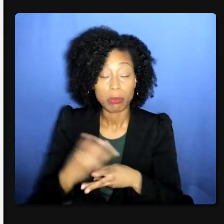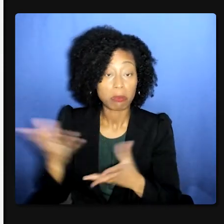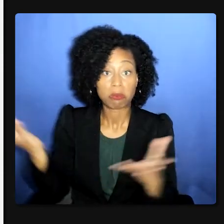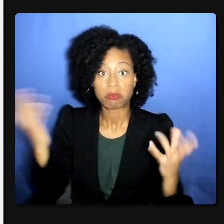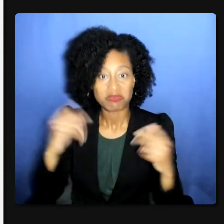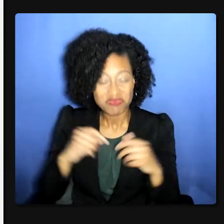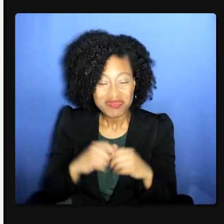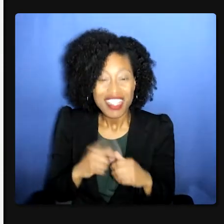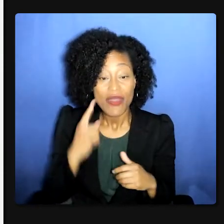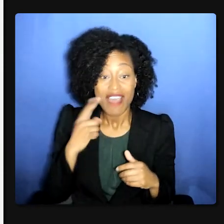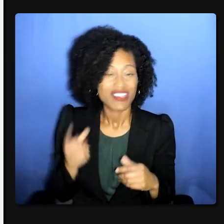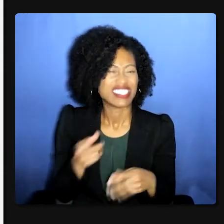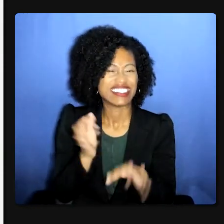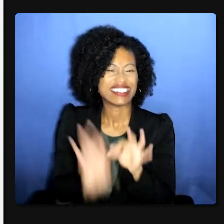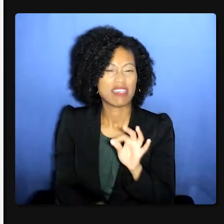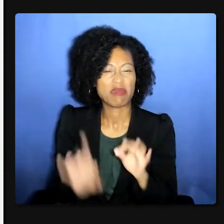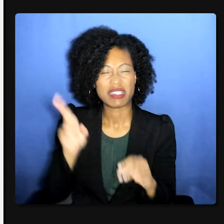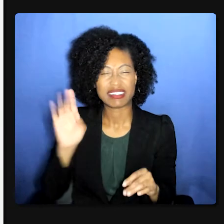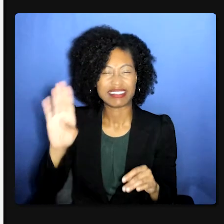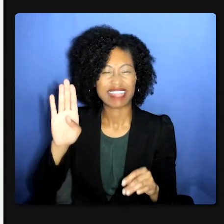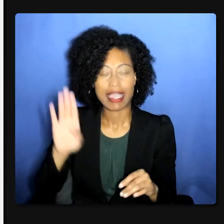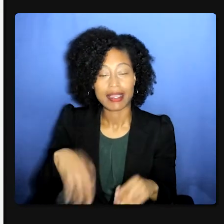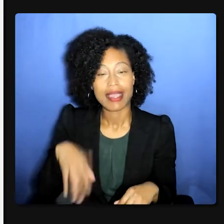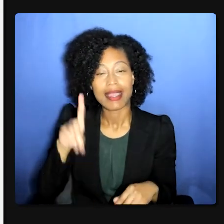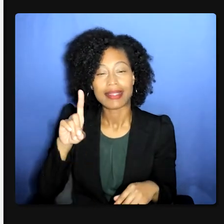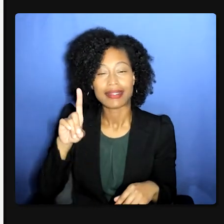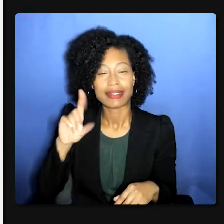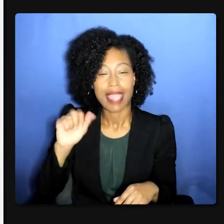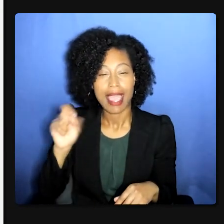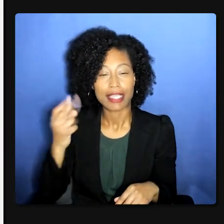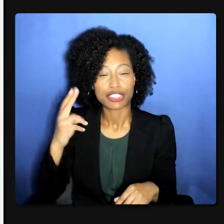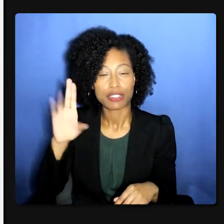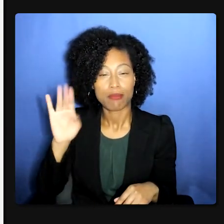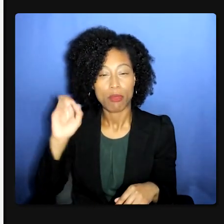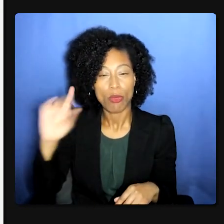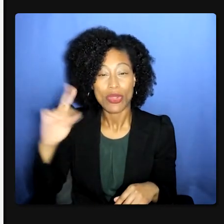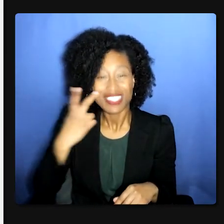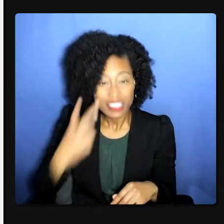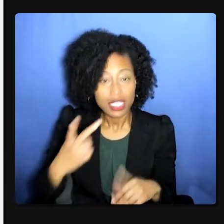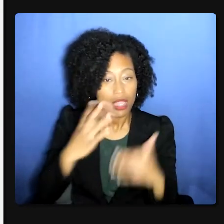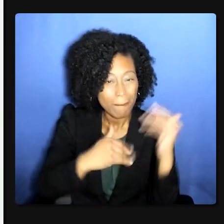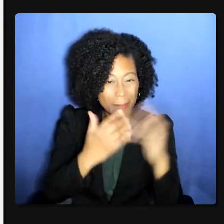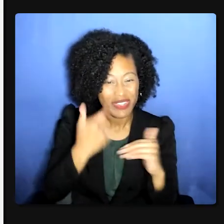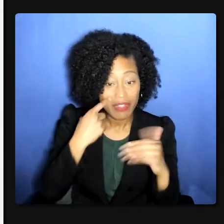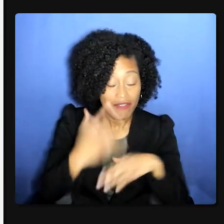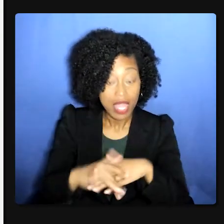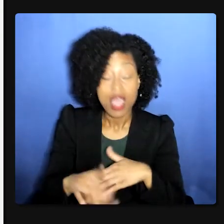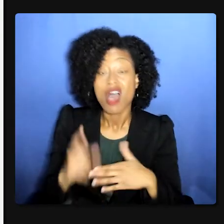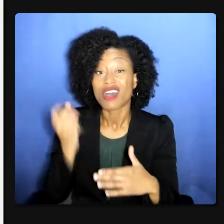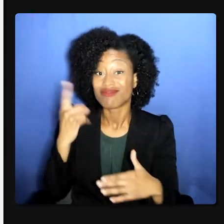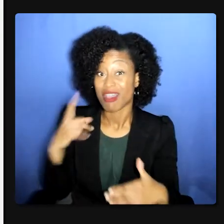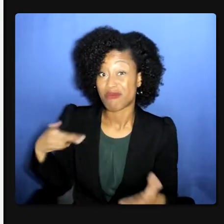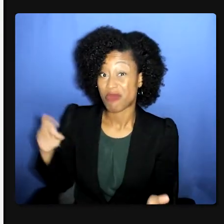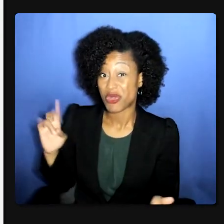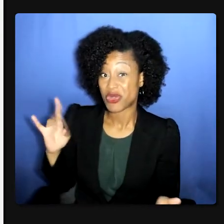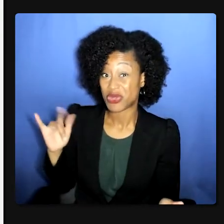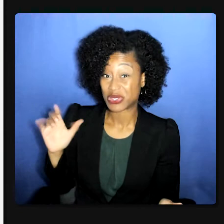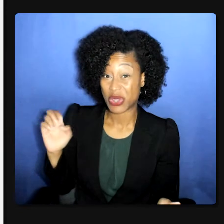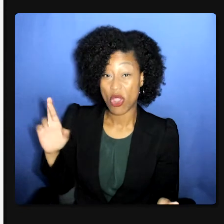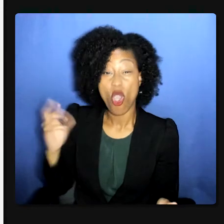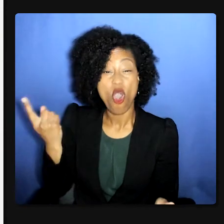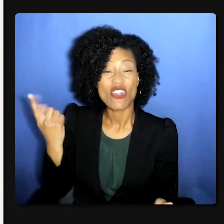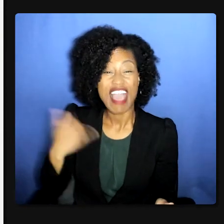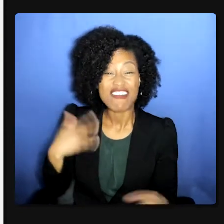got a simple dashboard that shows all the builds available. Now, the producer only has a simple business laptop that we're seeing here, not